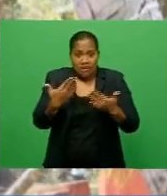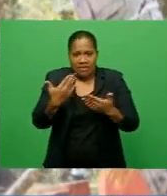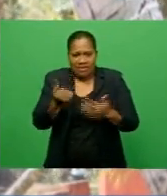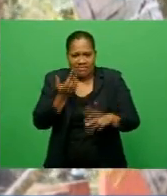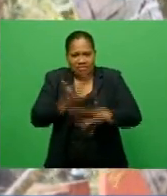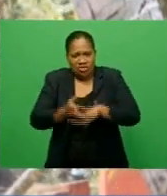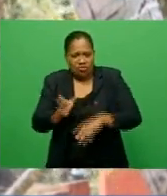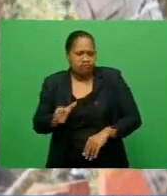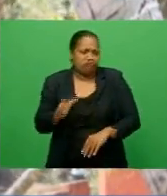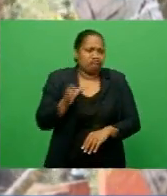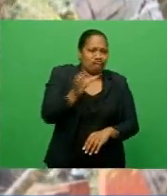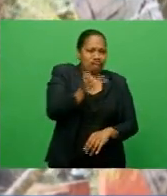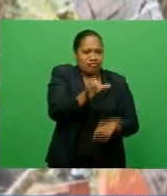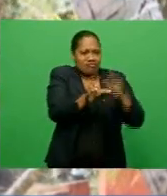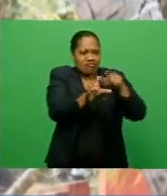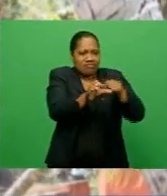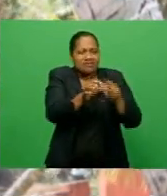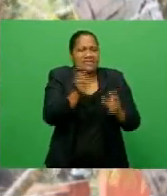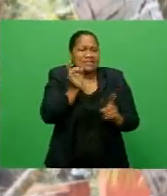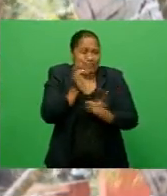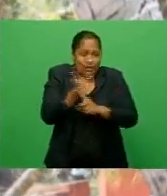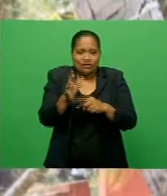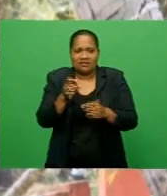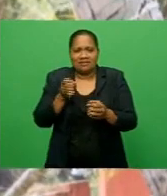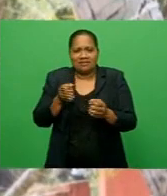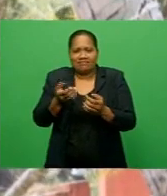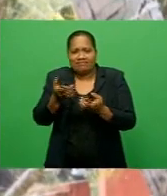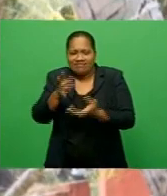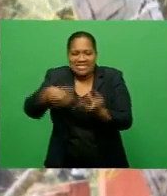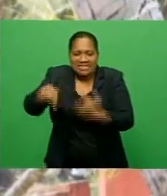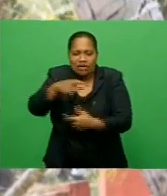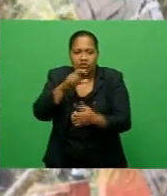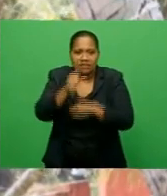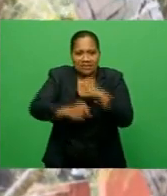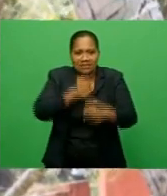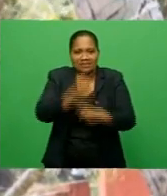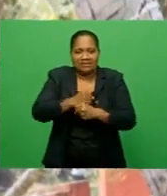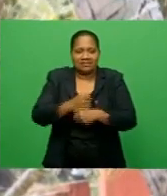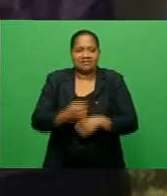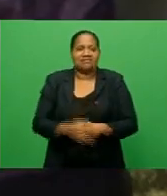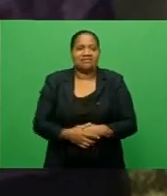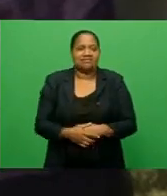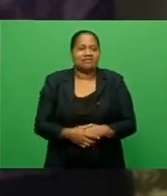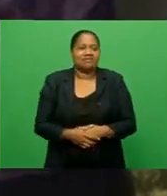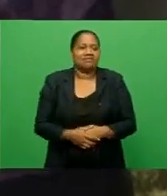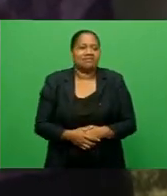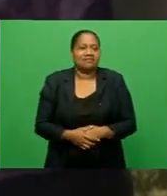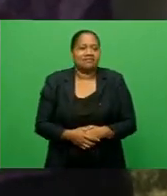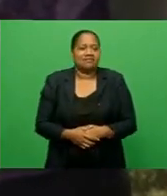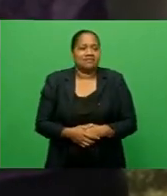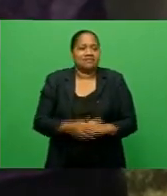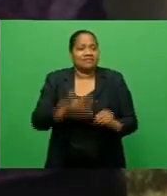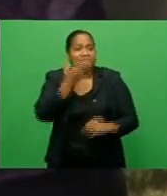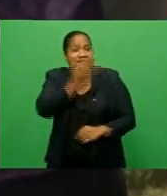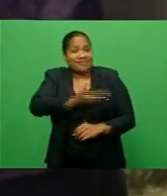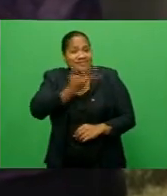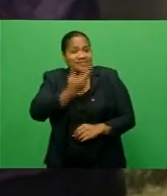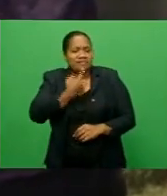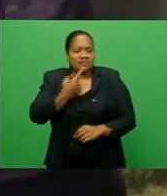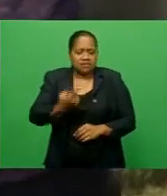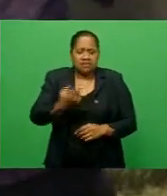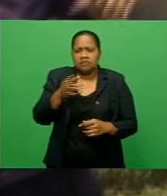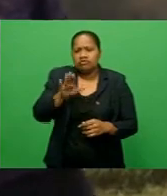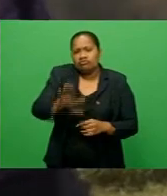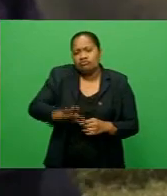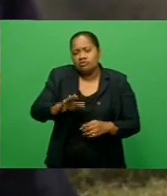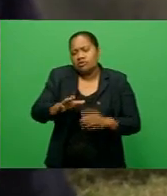readings, especially during the cyclone seasons. He adds poor communication is a major